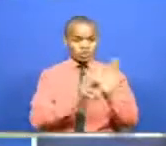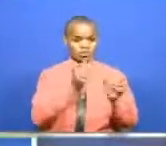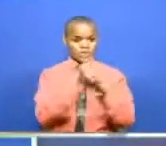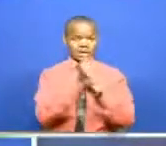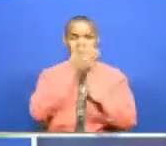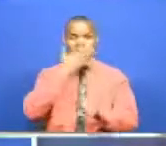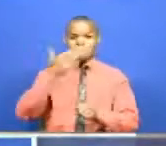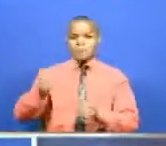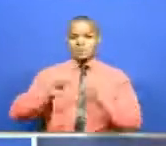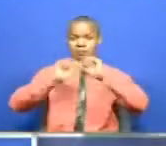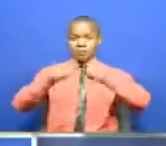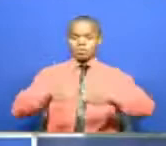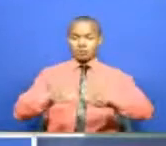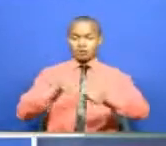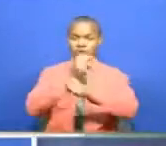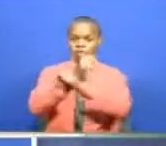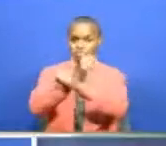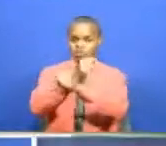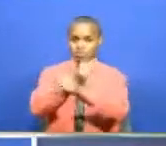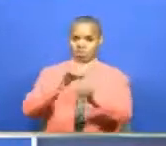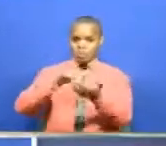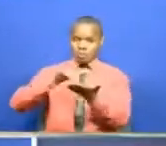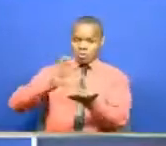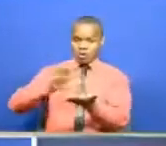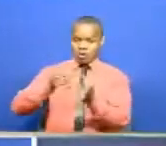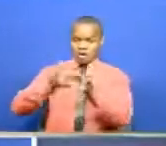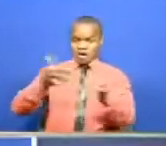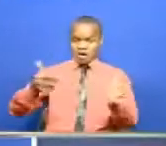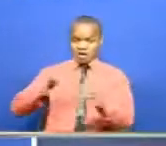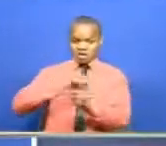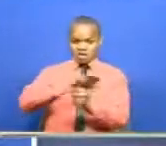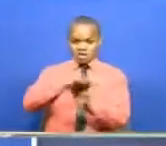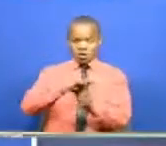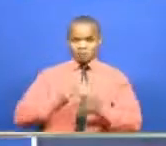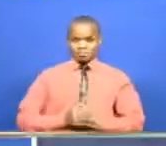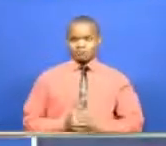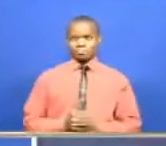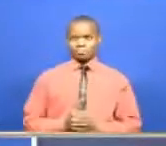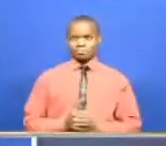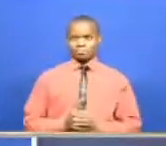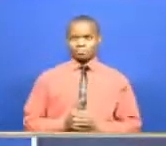katika kuzuia kuenea zaidi kwa virusi hivyo. Purity Museo, Darubini.